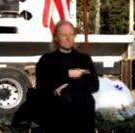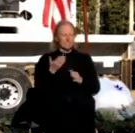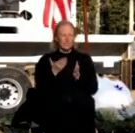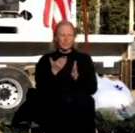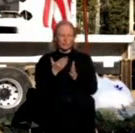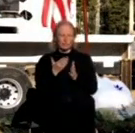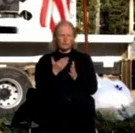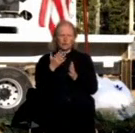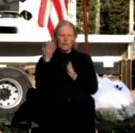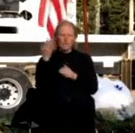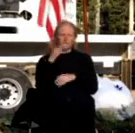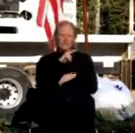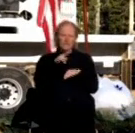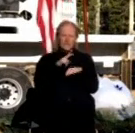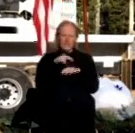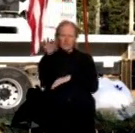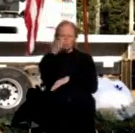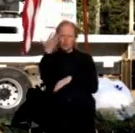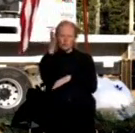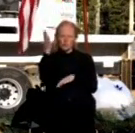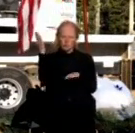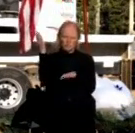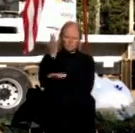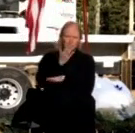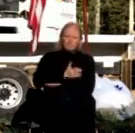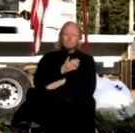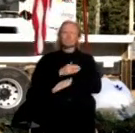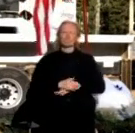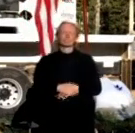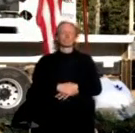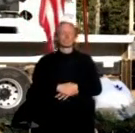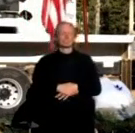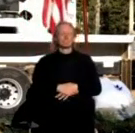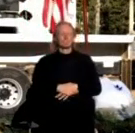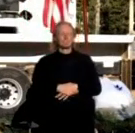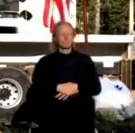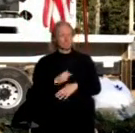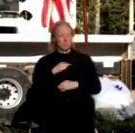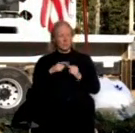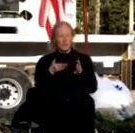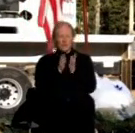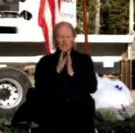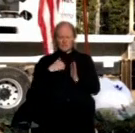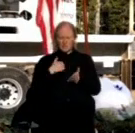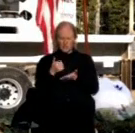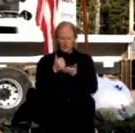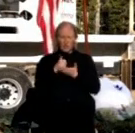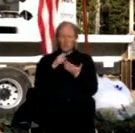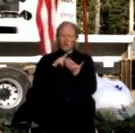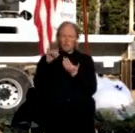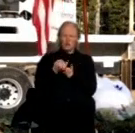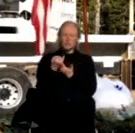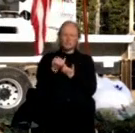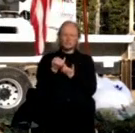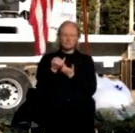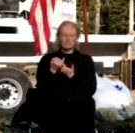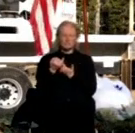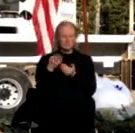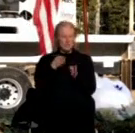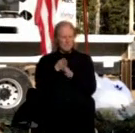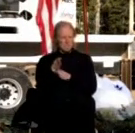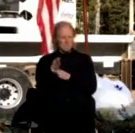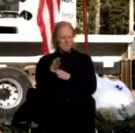to cut the National Christmas tree. I guess when they asked me to help on this project, the main